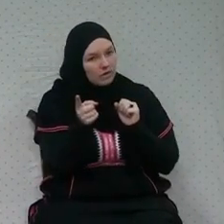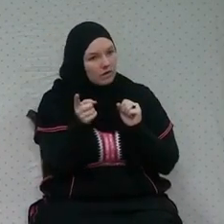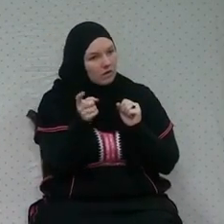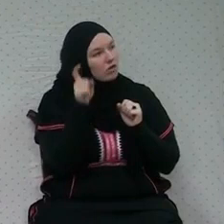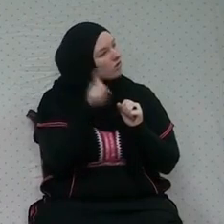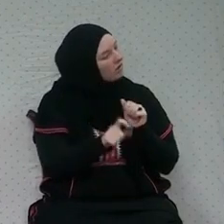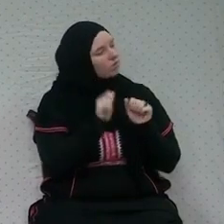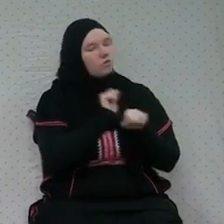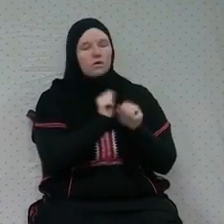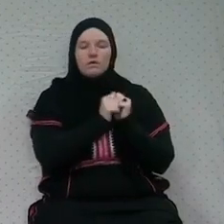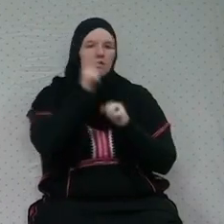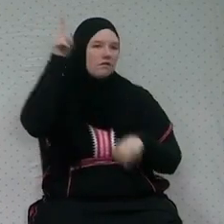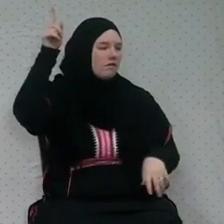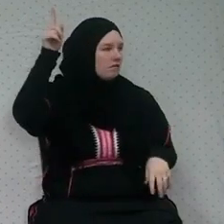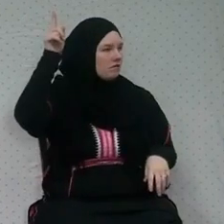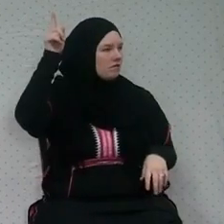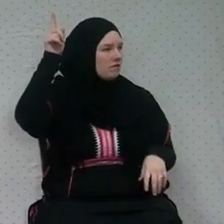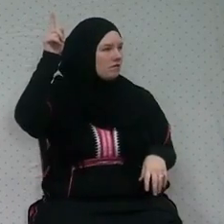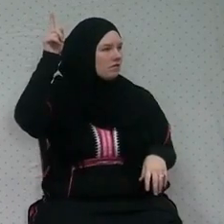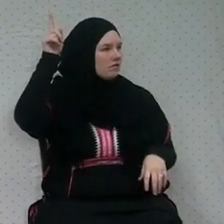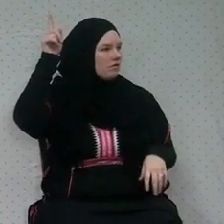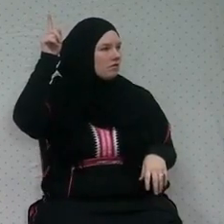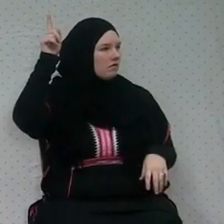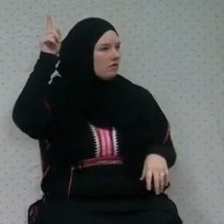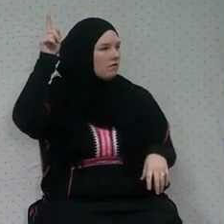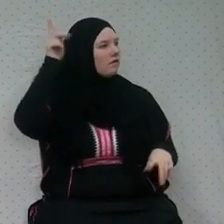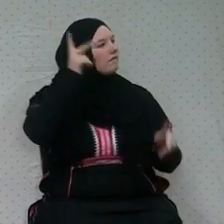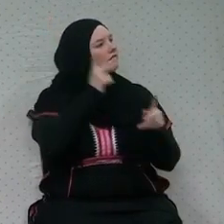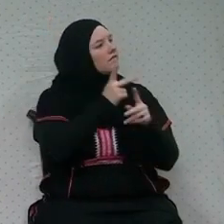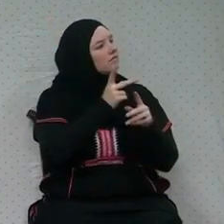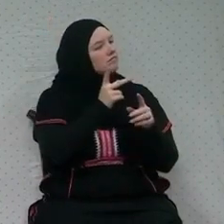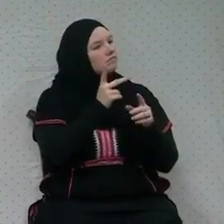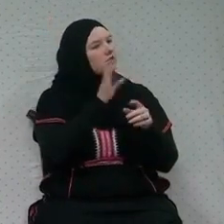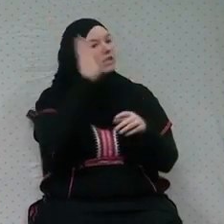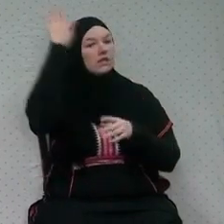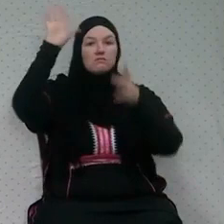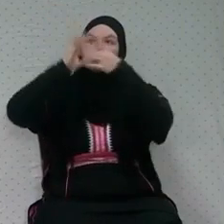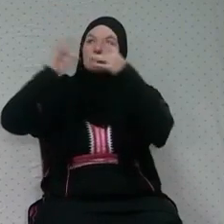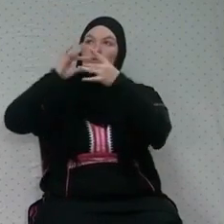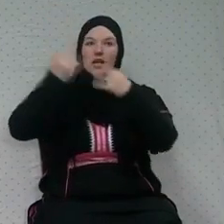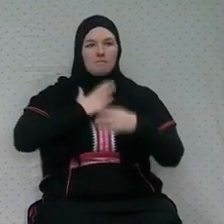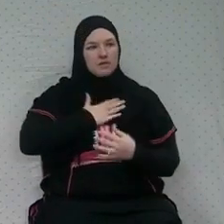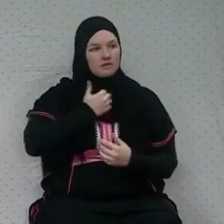Him. Align yourself with Allah and His Word, your life will be different.